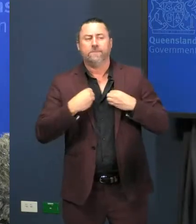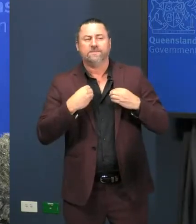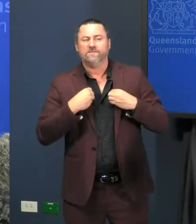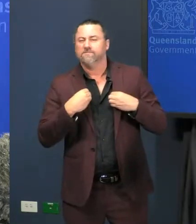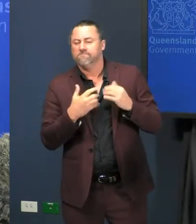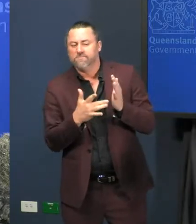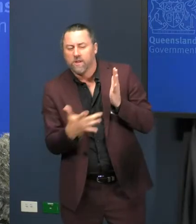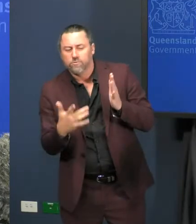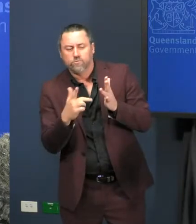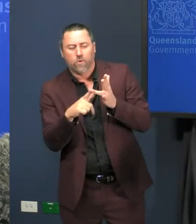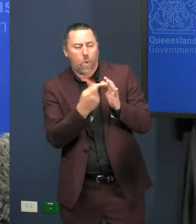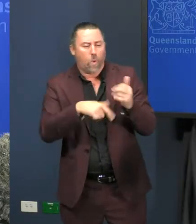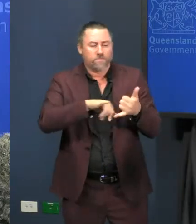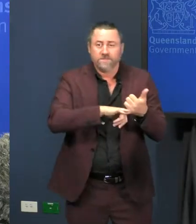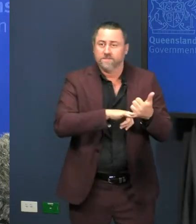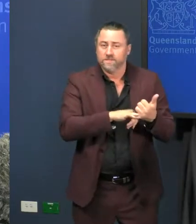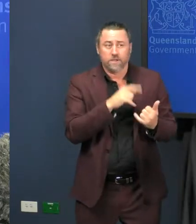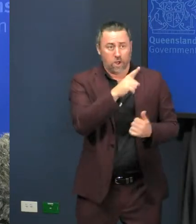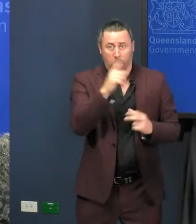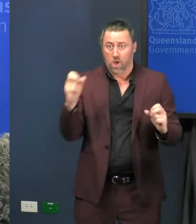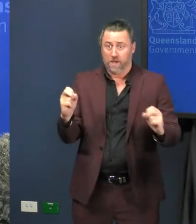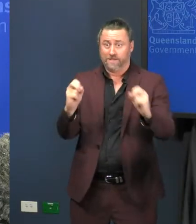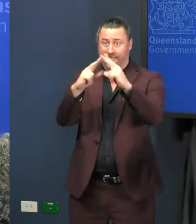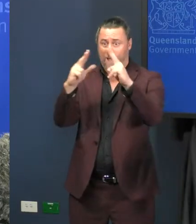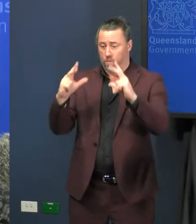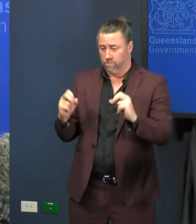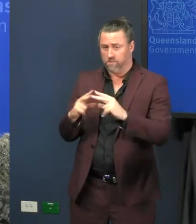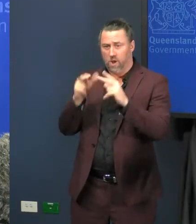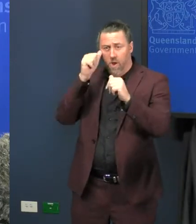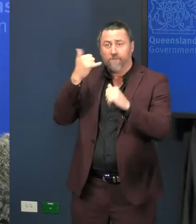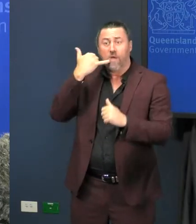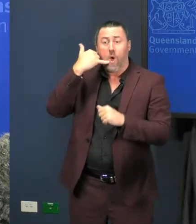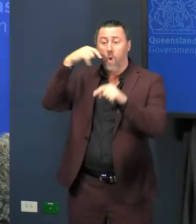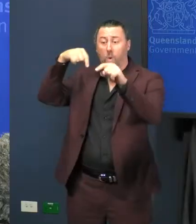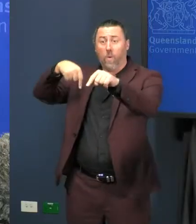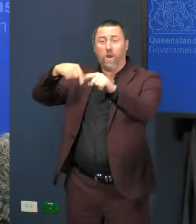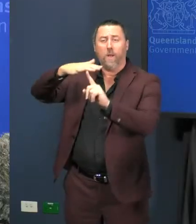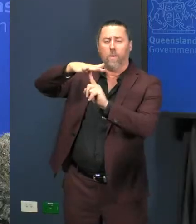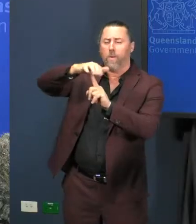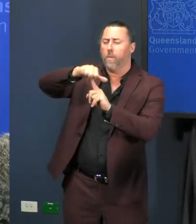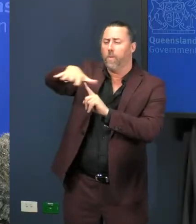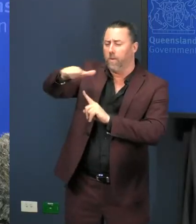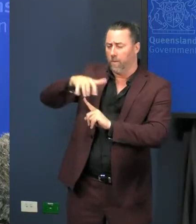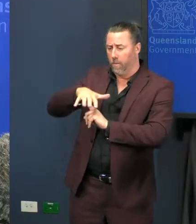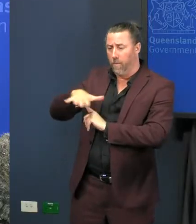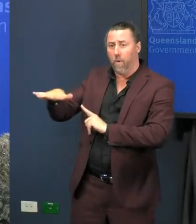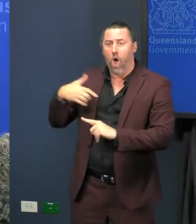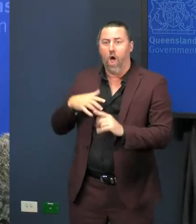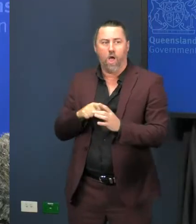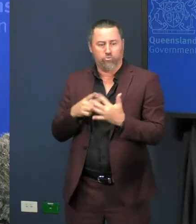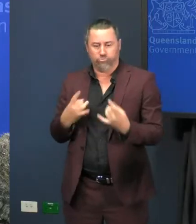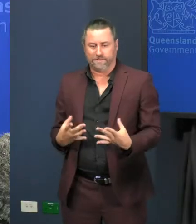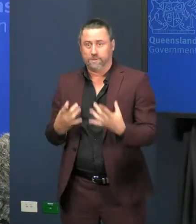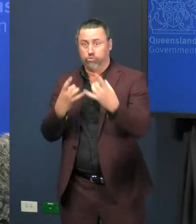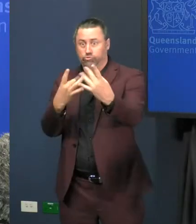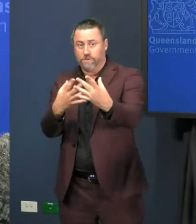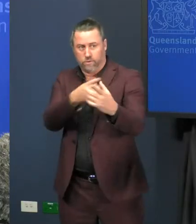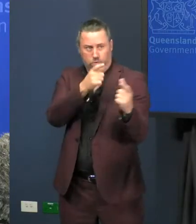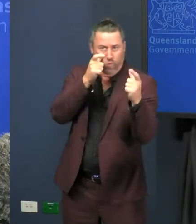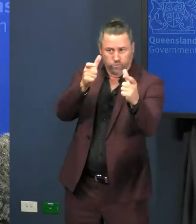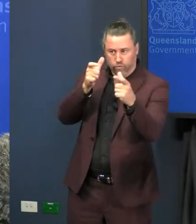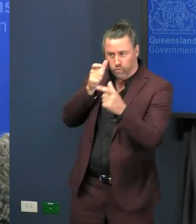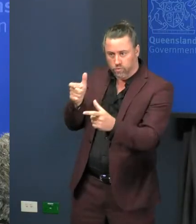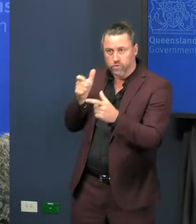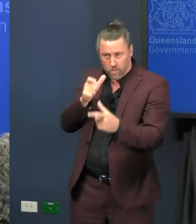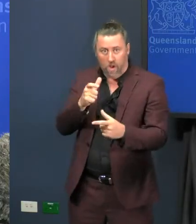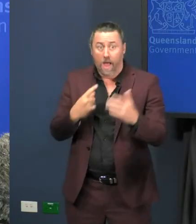make sure that there's bandwidth capacity there to be able to get out messages as quickly as they humanly can get out. We will work with the